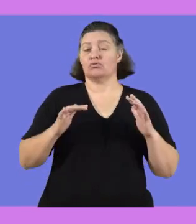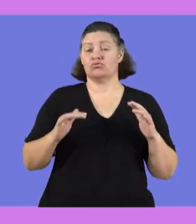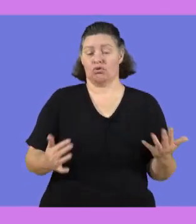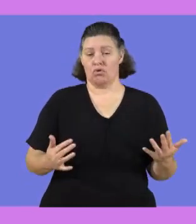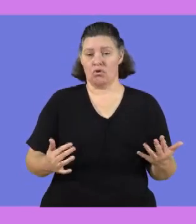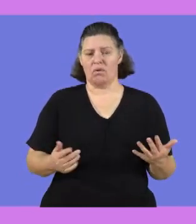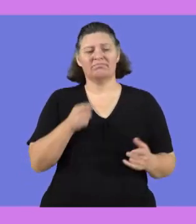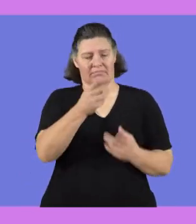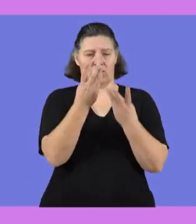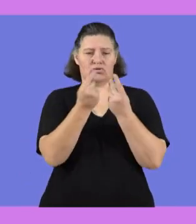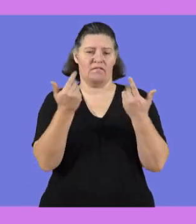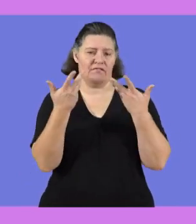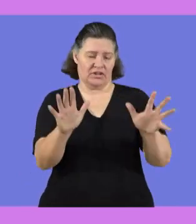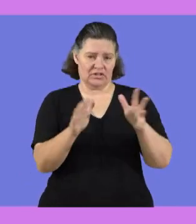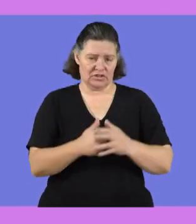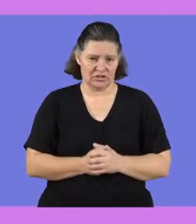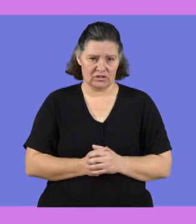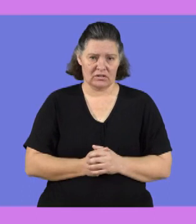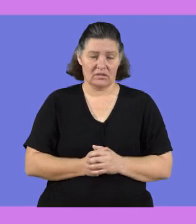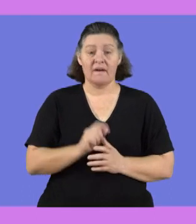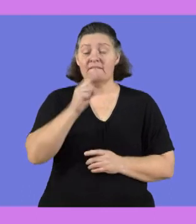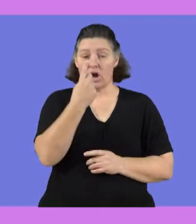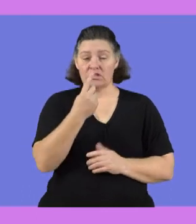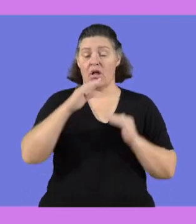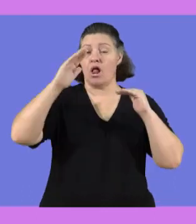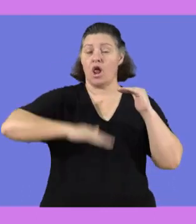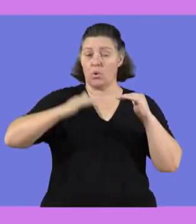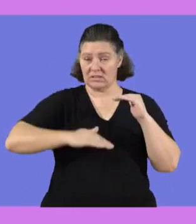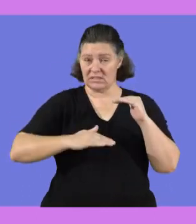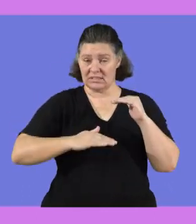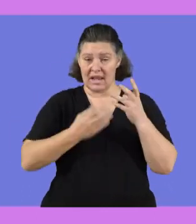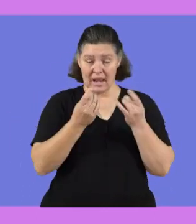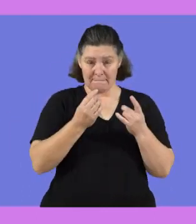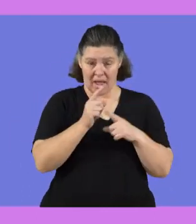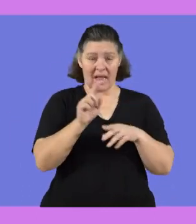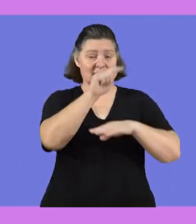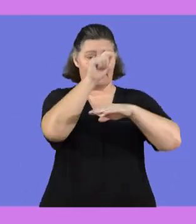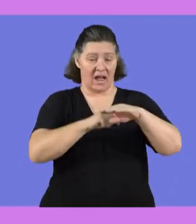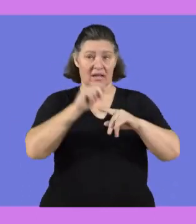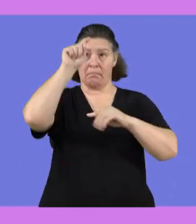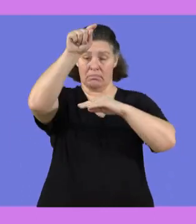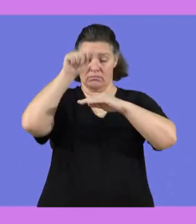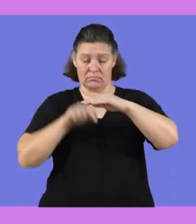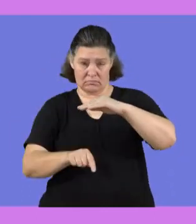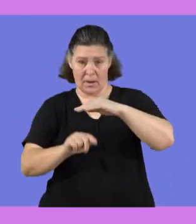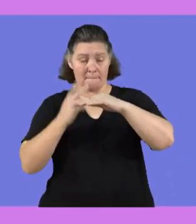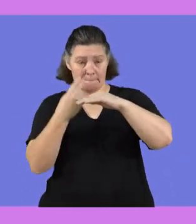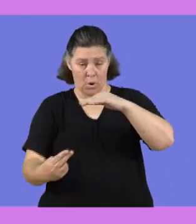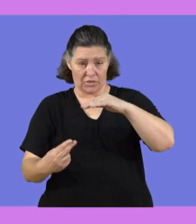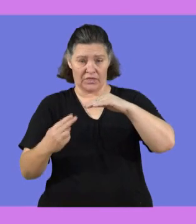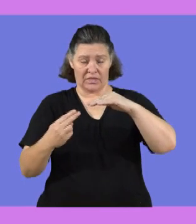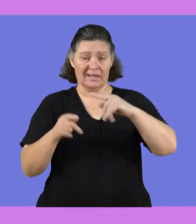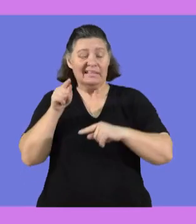1:7. So we have solved this one. Remember, you first find the lowest common multiple. You divide